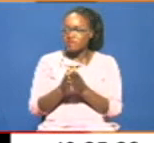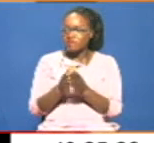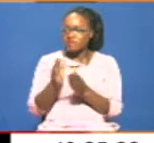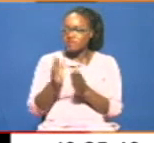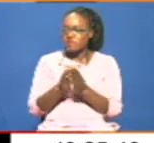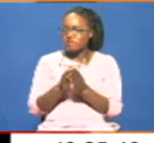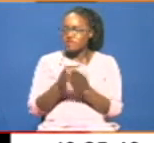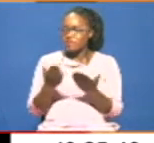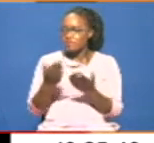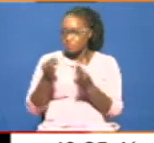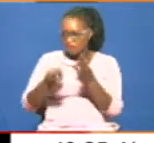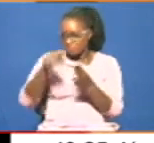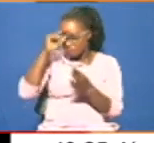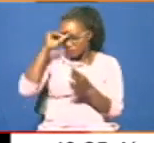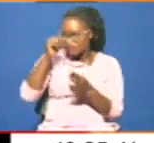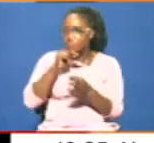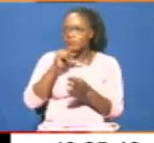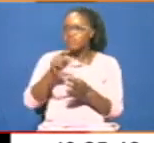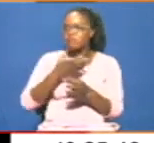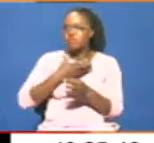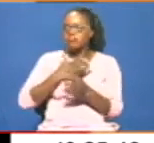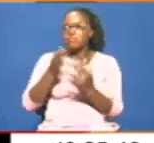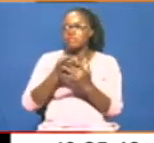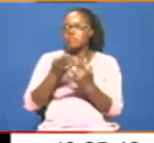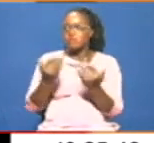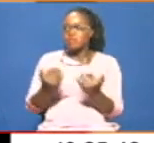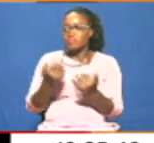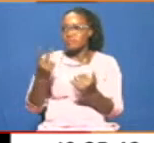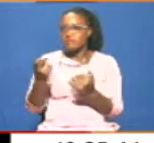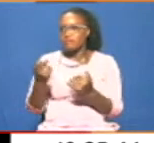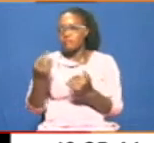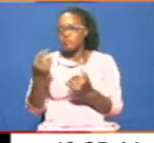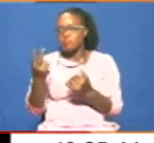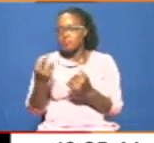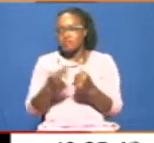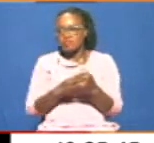the government that comes, you know, between now and 2028, we will have had